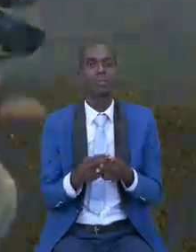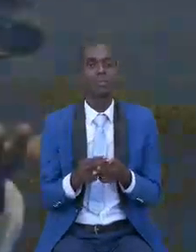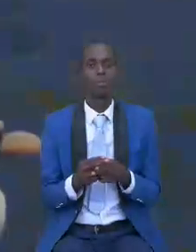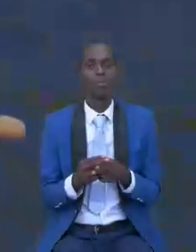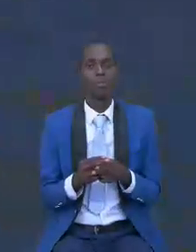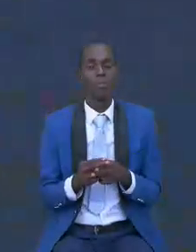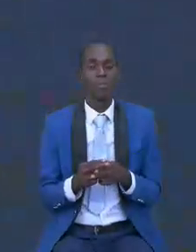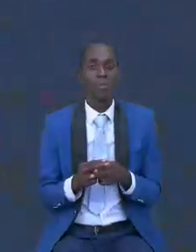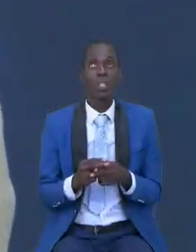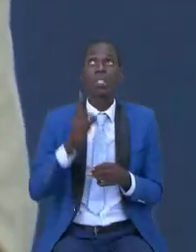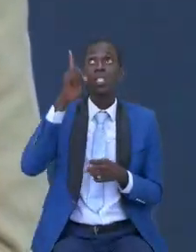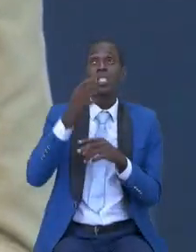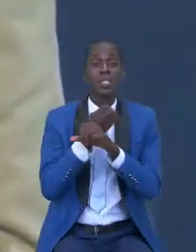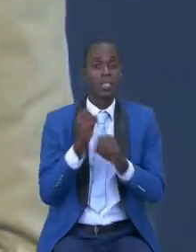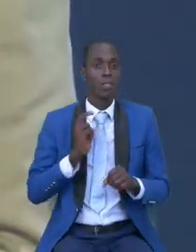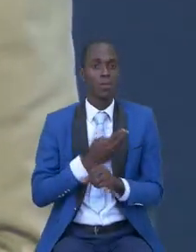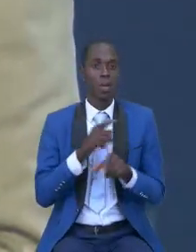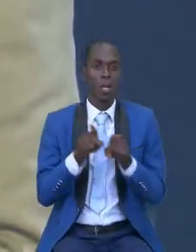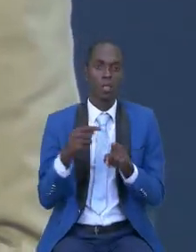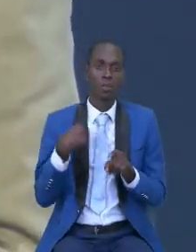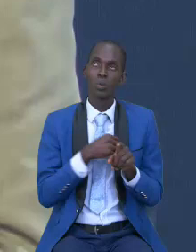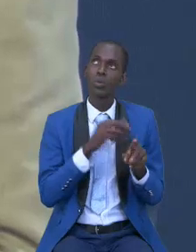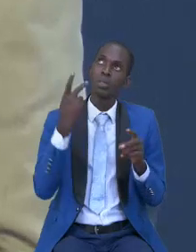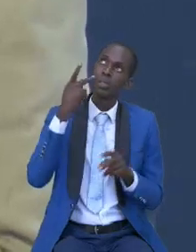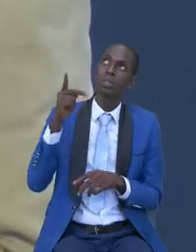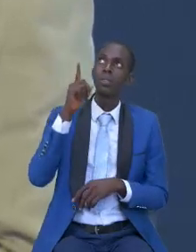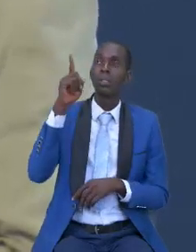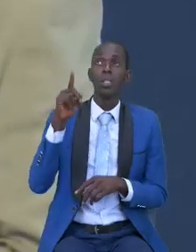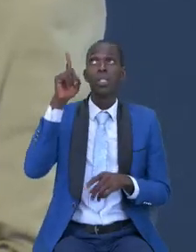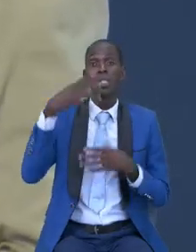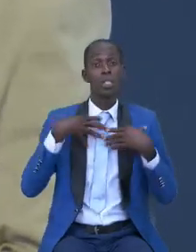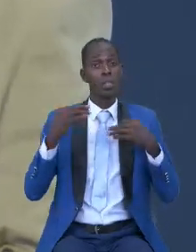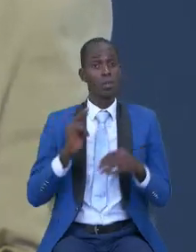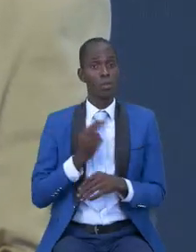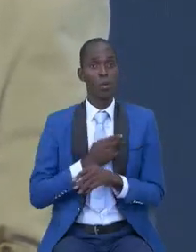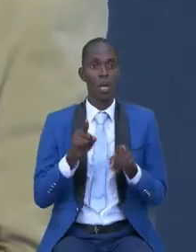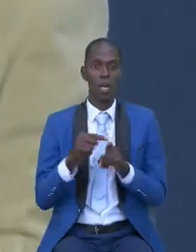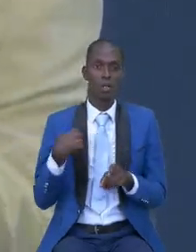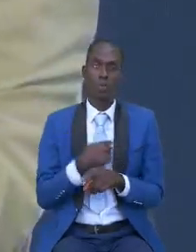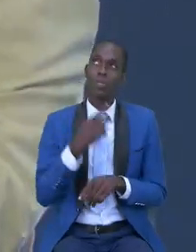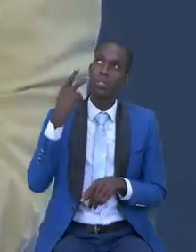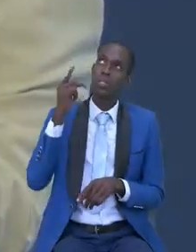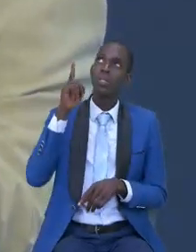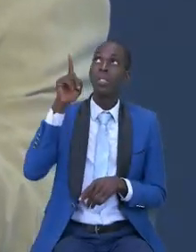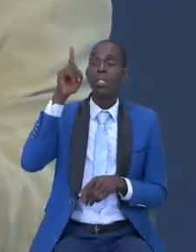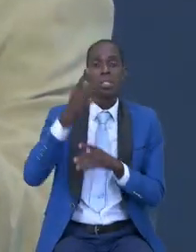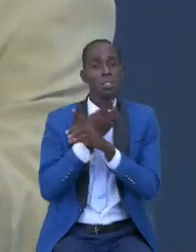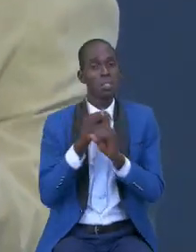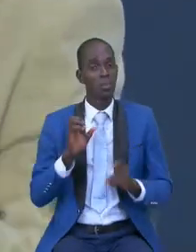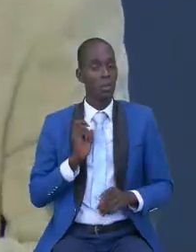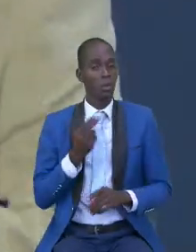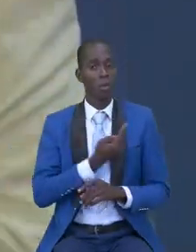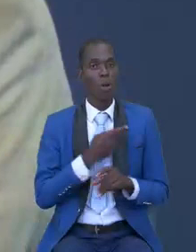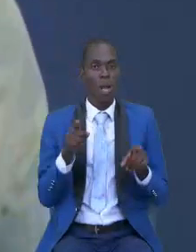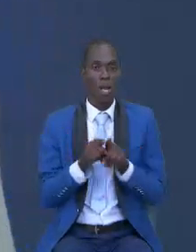He saves us as we see him. He heals us as we see him. He delivers us as